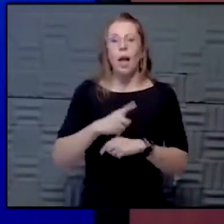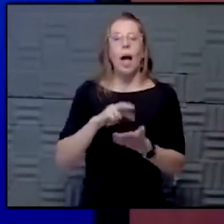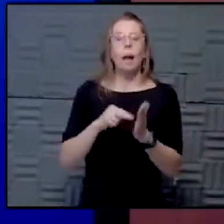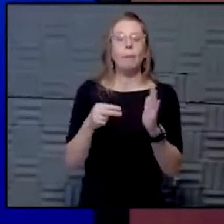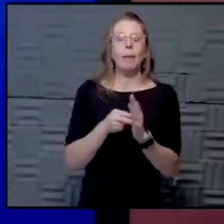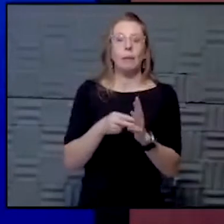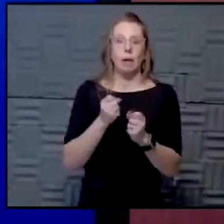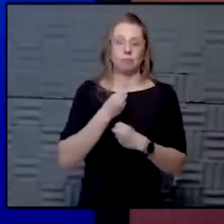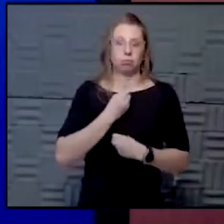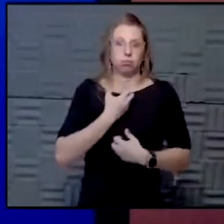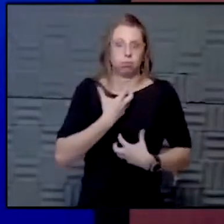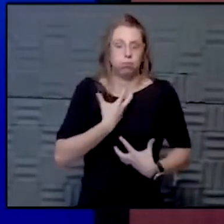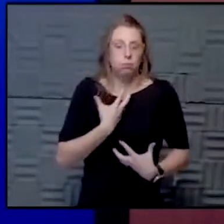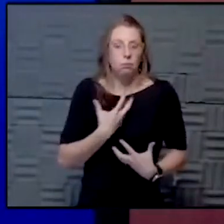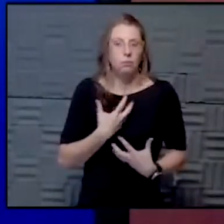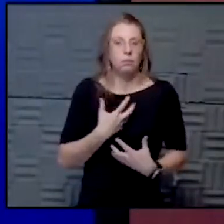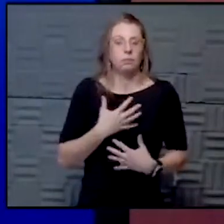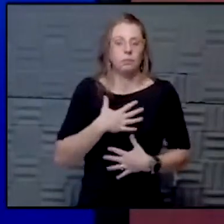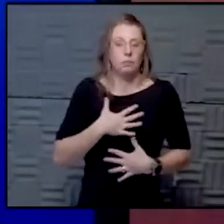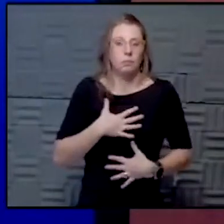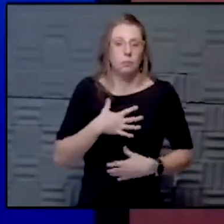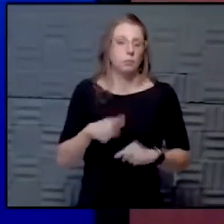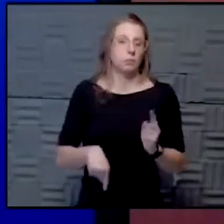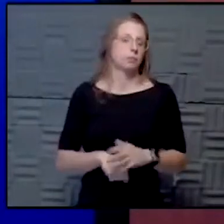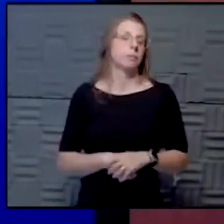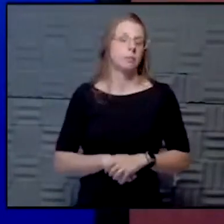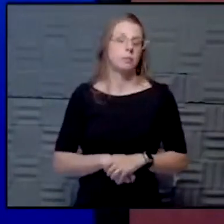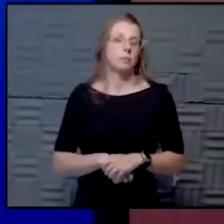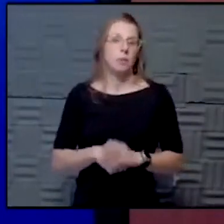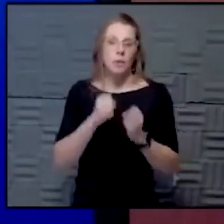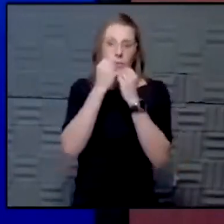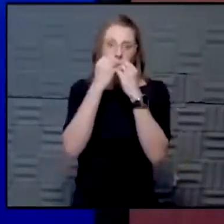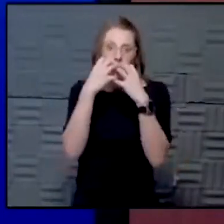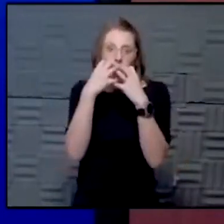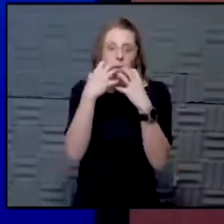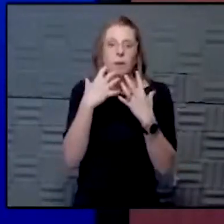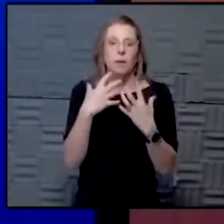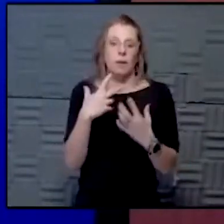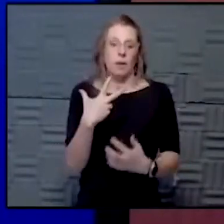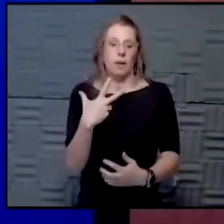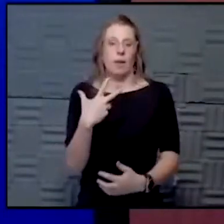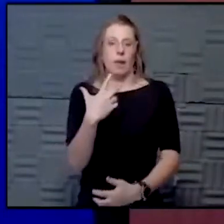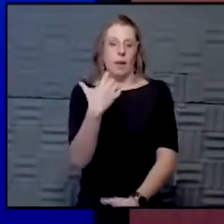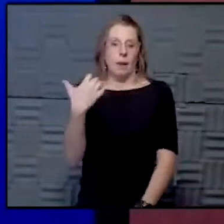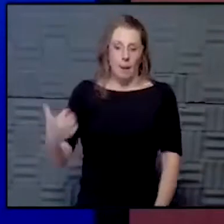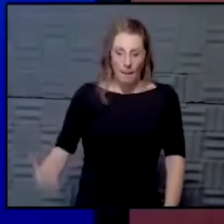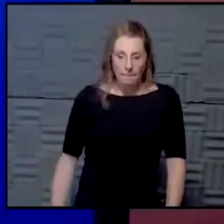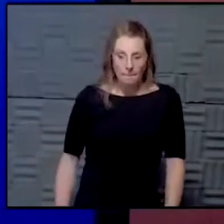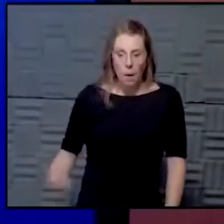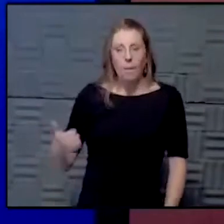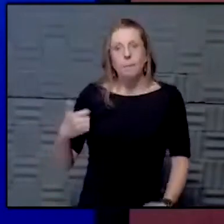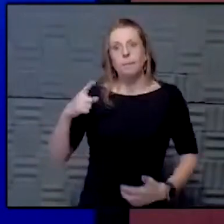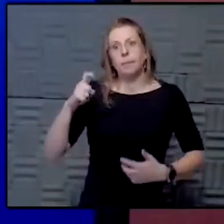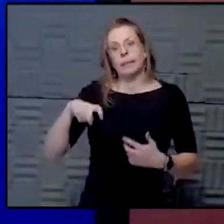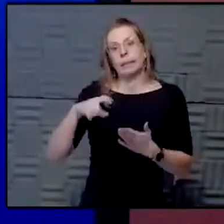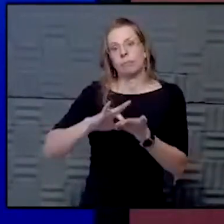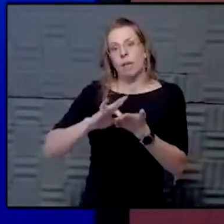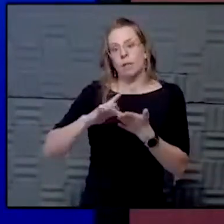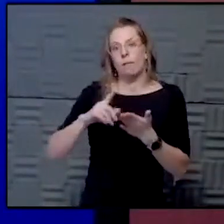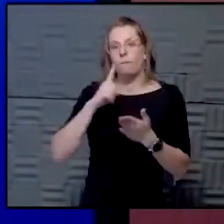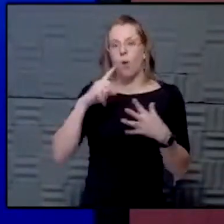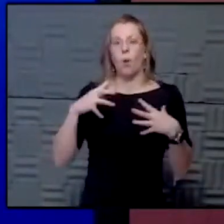anaphylaxis. That's the contraindication. So your lips swell, you have to have epinephrine injected, you have to go to the emergency room, those sorts of